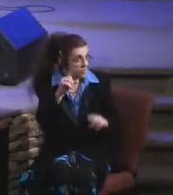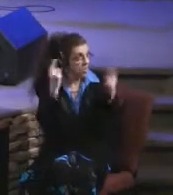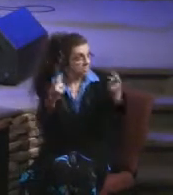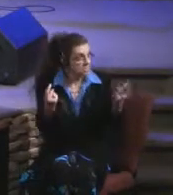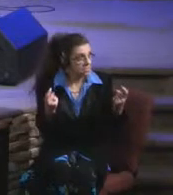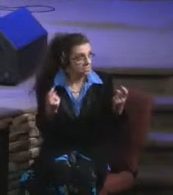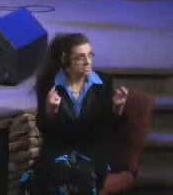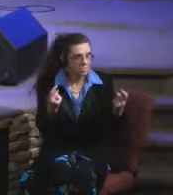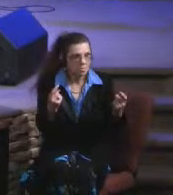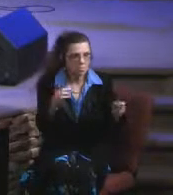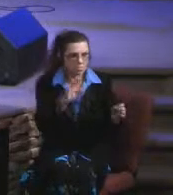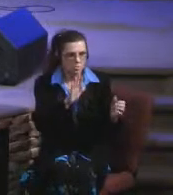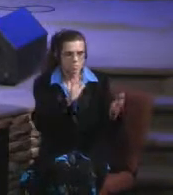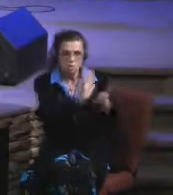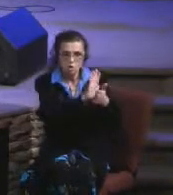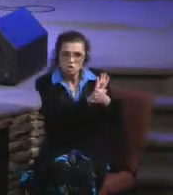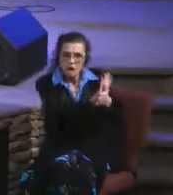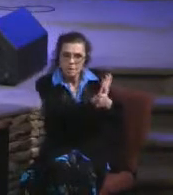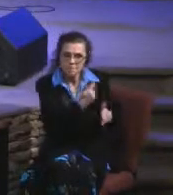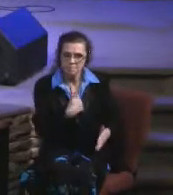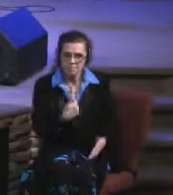you're hindering me.